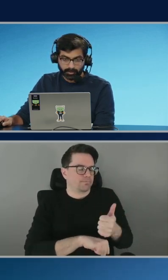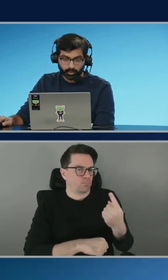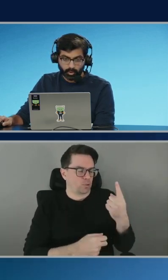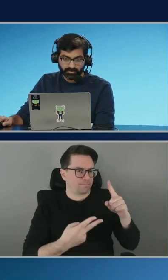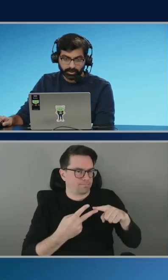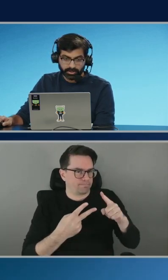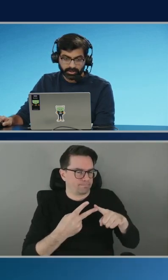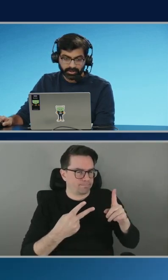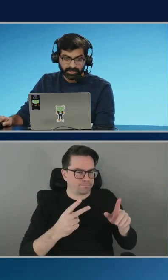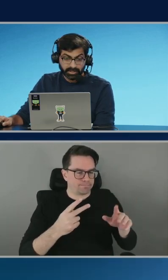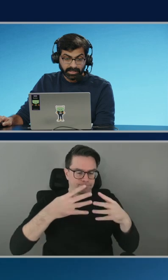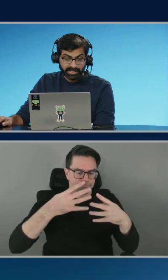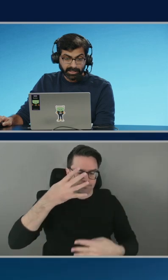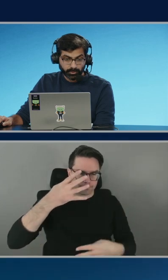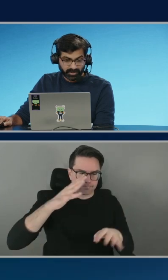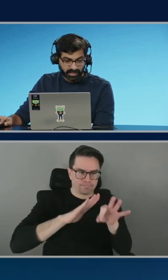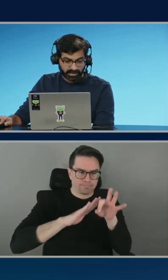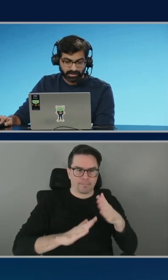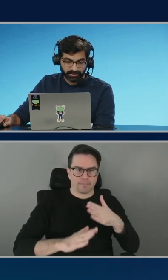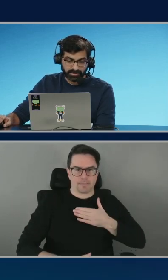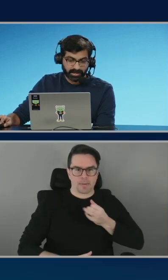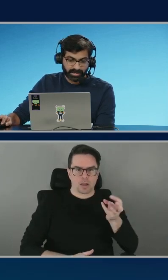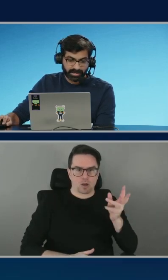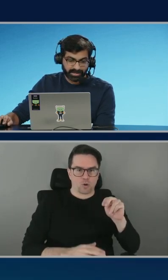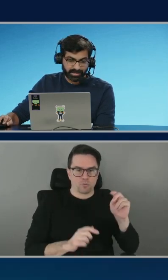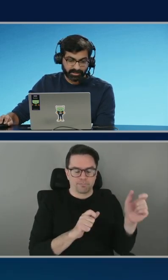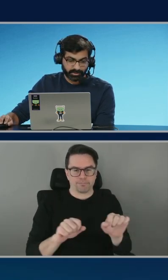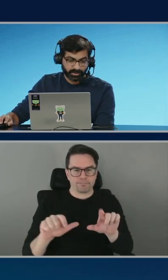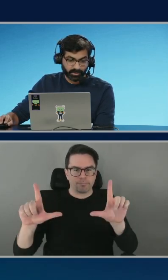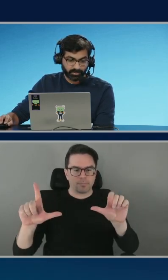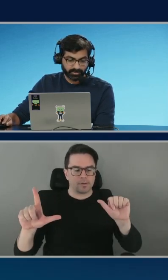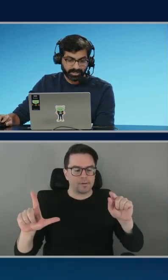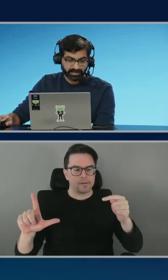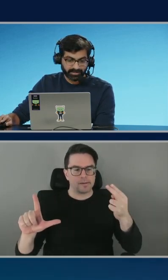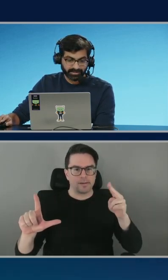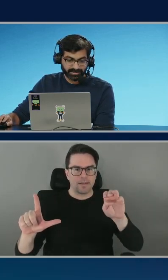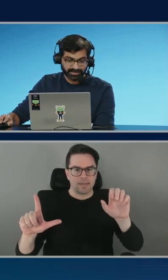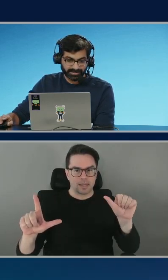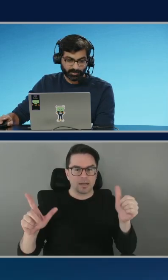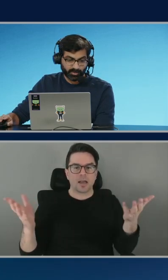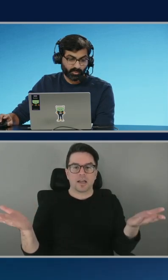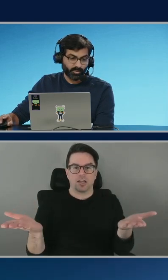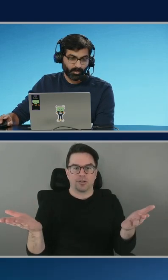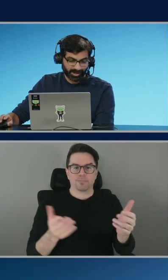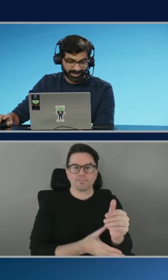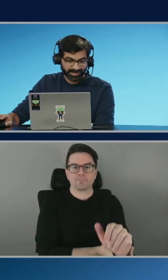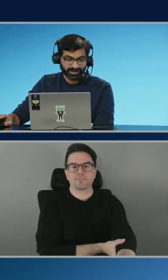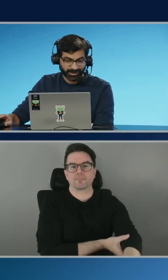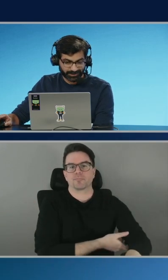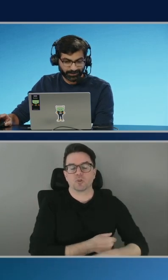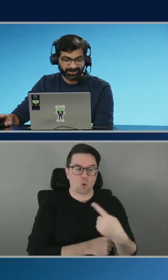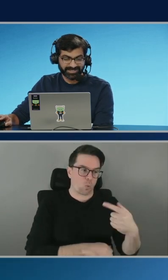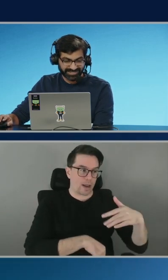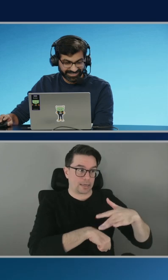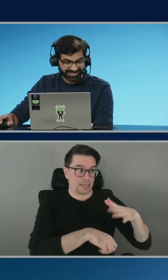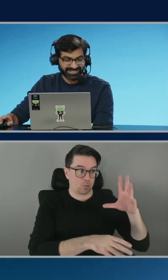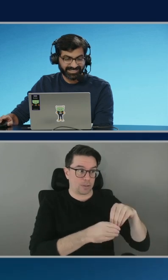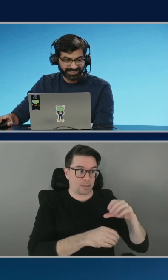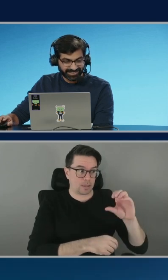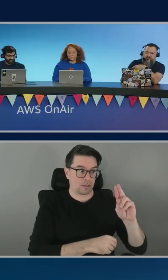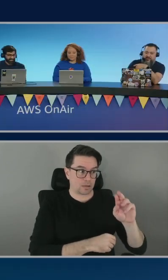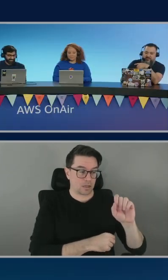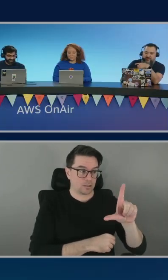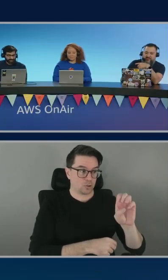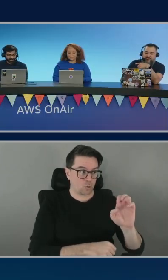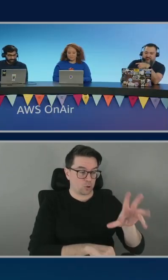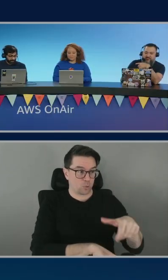going to pop you over into Athena, and here you go. So one click in the console to enable, and you're